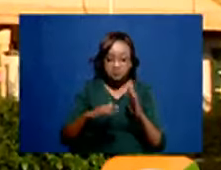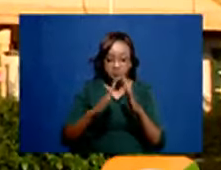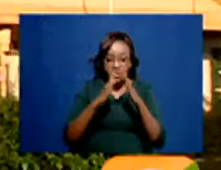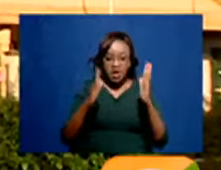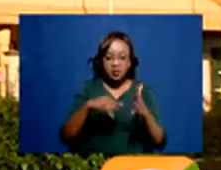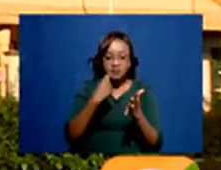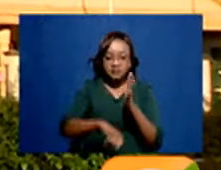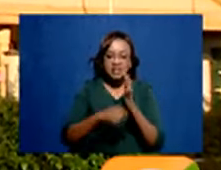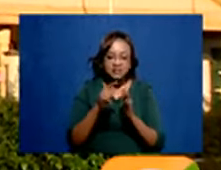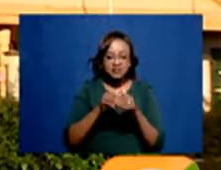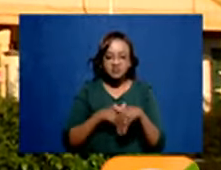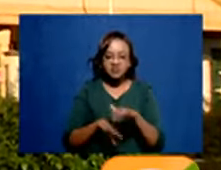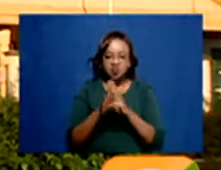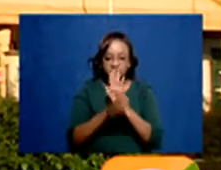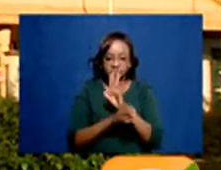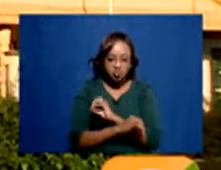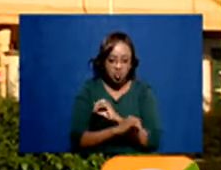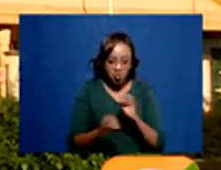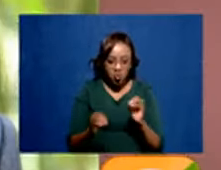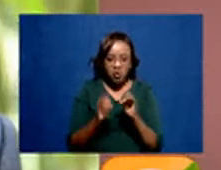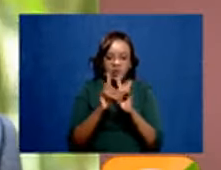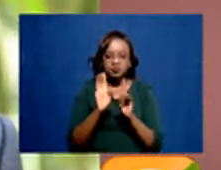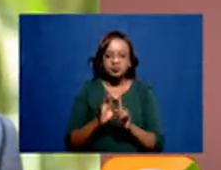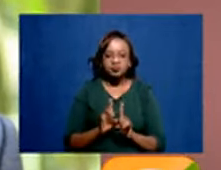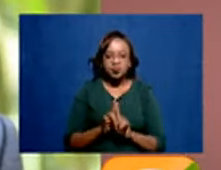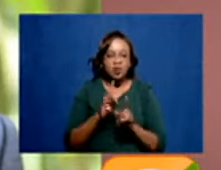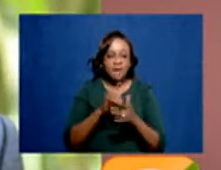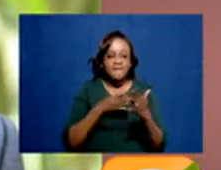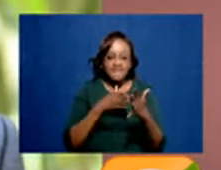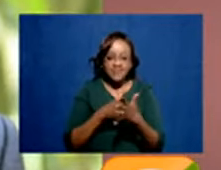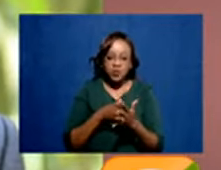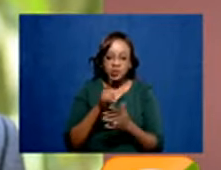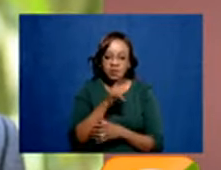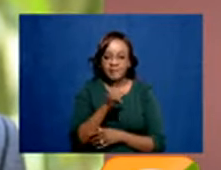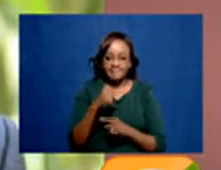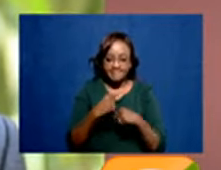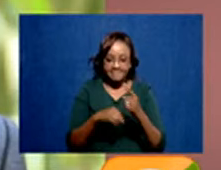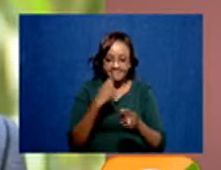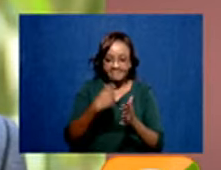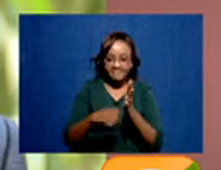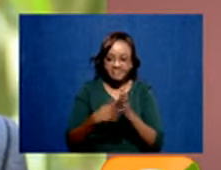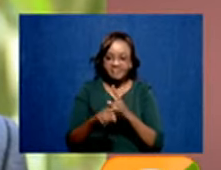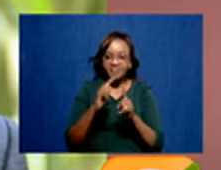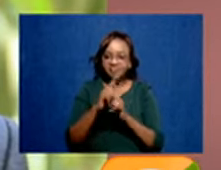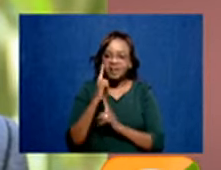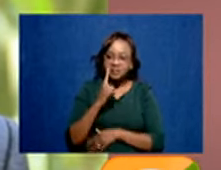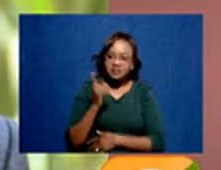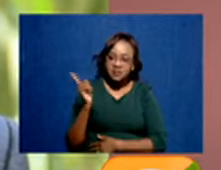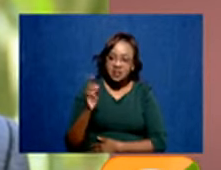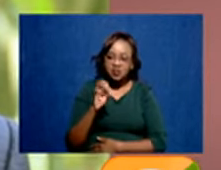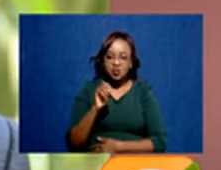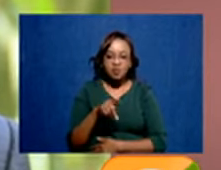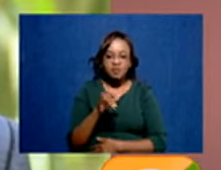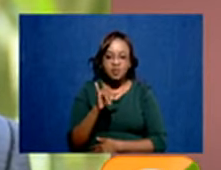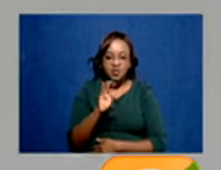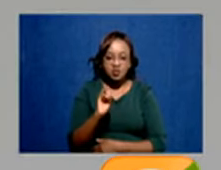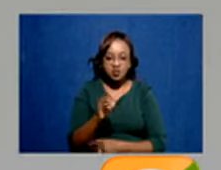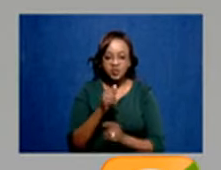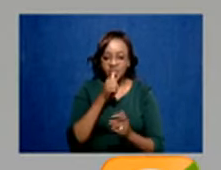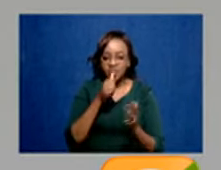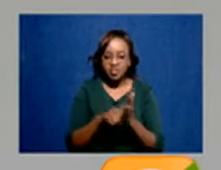to give the government authority to continue with the deductions, minority leader Opiyo Wandayi has since written to the National Assembly